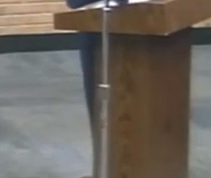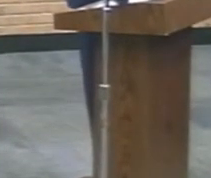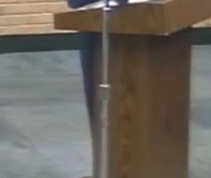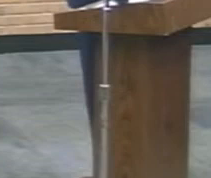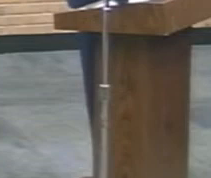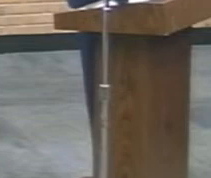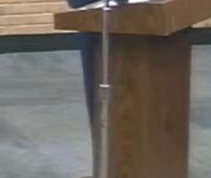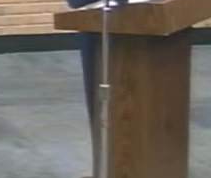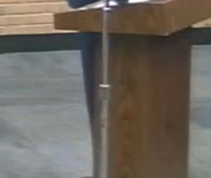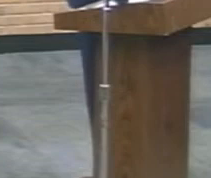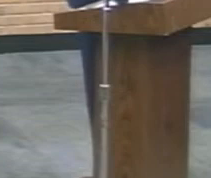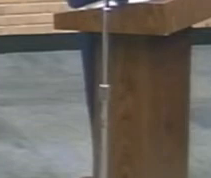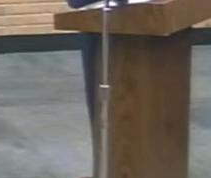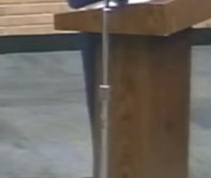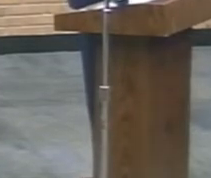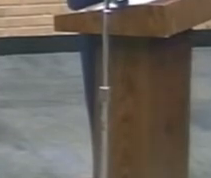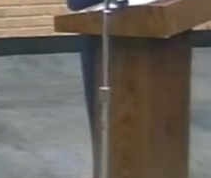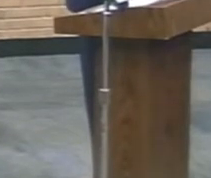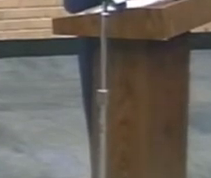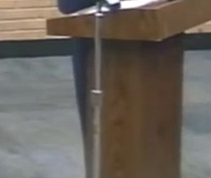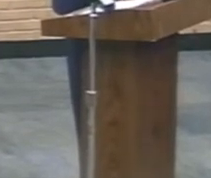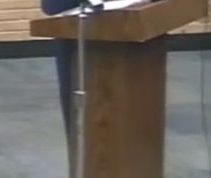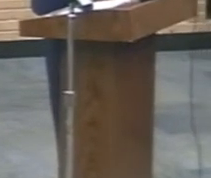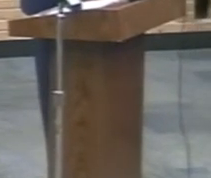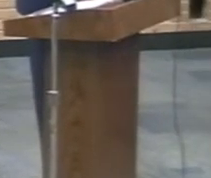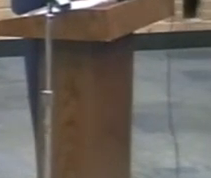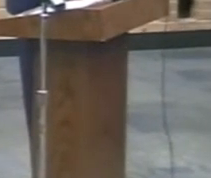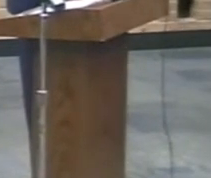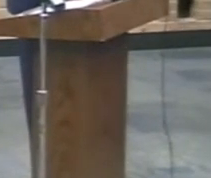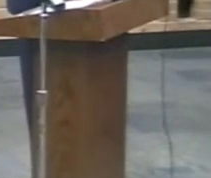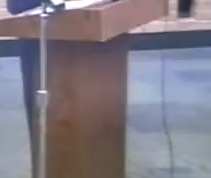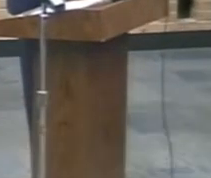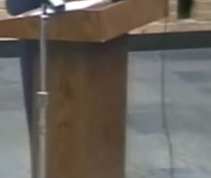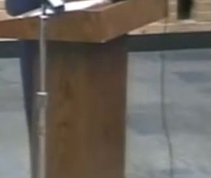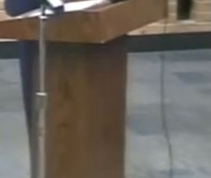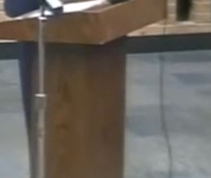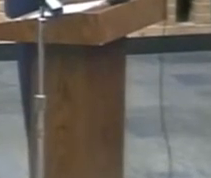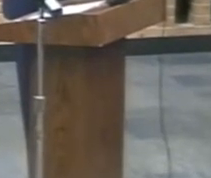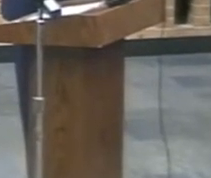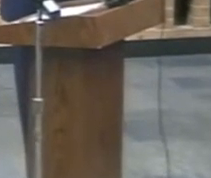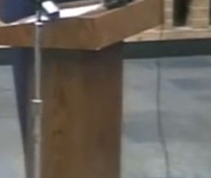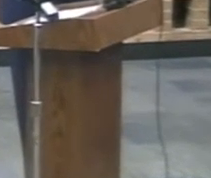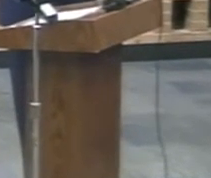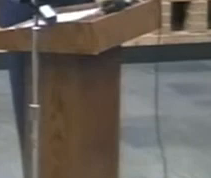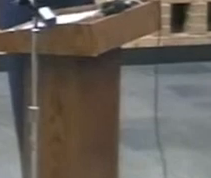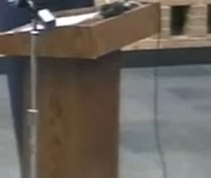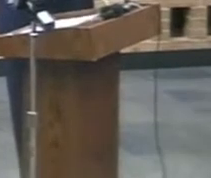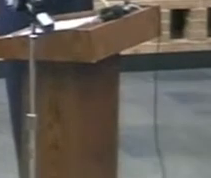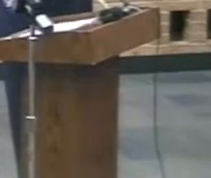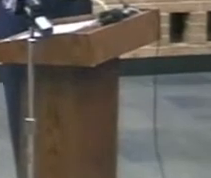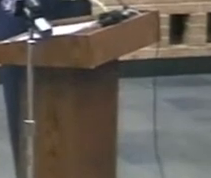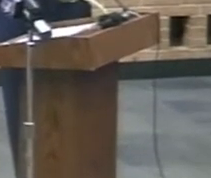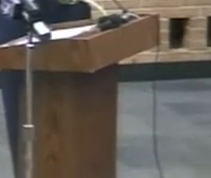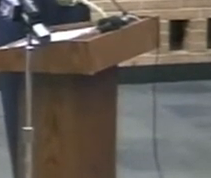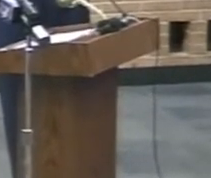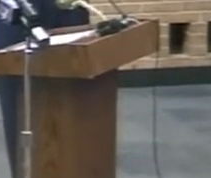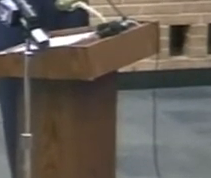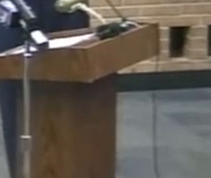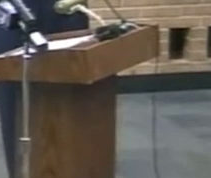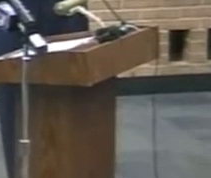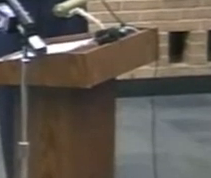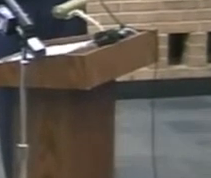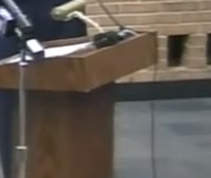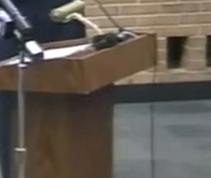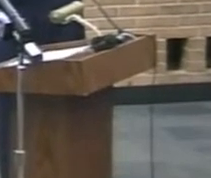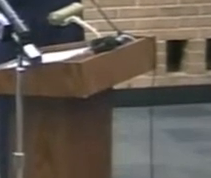I, Charles David Cathaldi, do solemnly swear do solemnly swear that I will support the Constitution of the United States